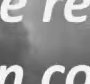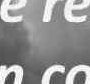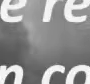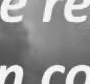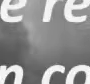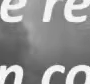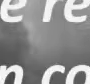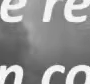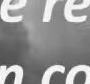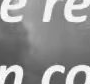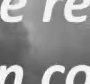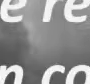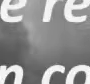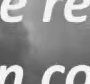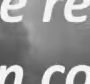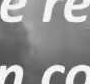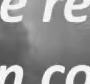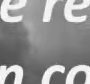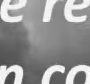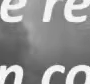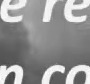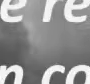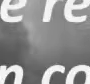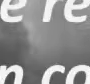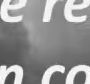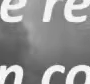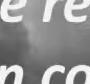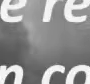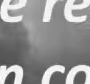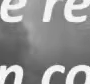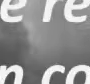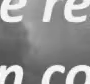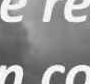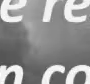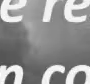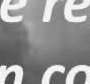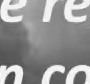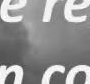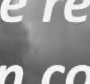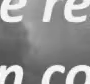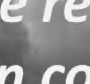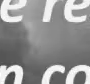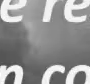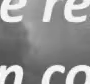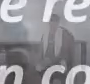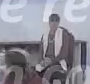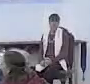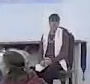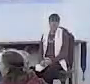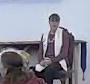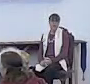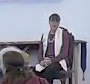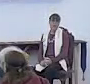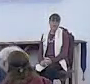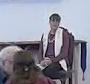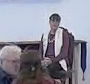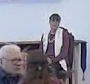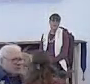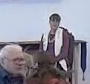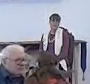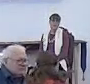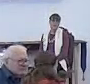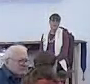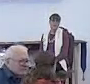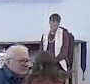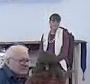Oh, Are you gonna retire? He's like, more of that for you, please. So the plan is coming out.